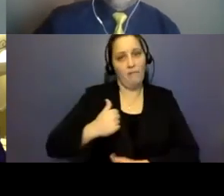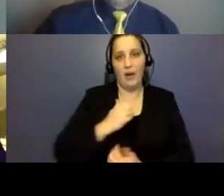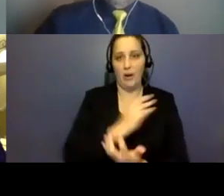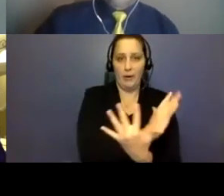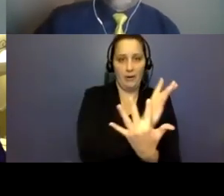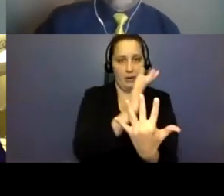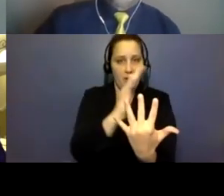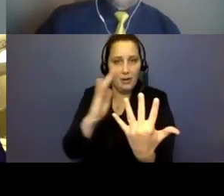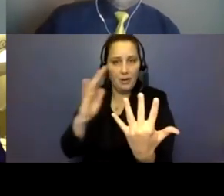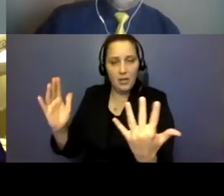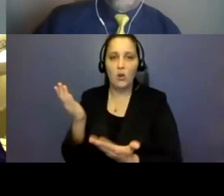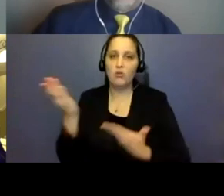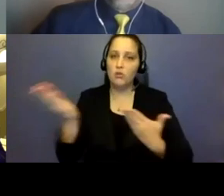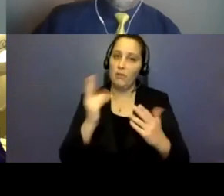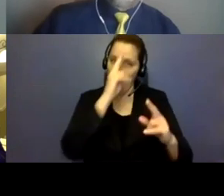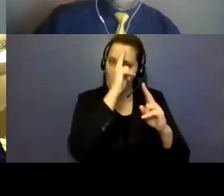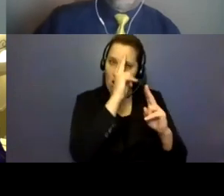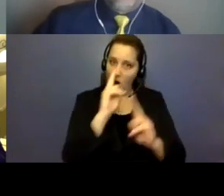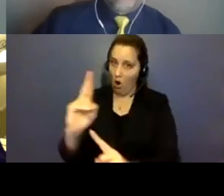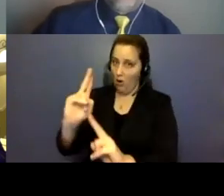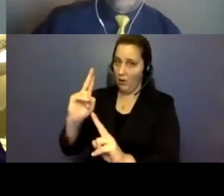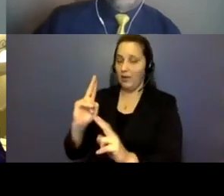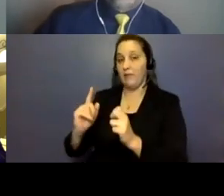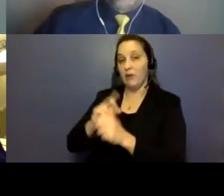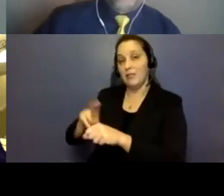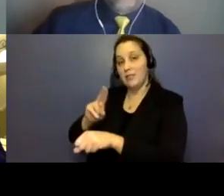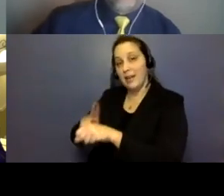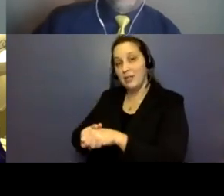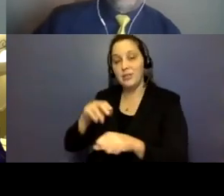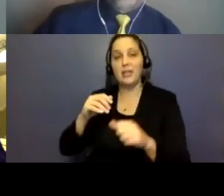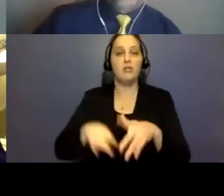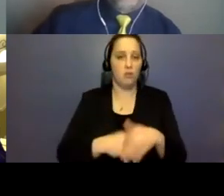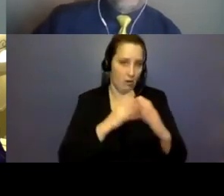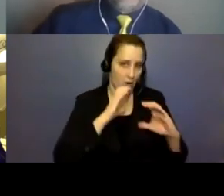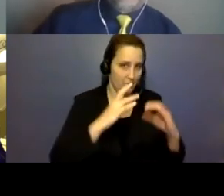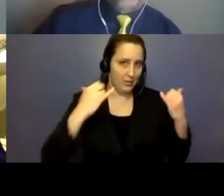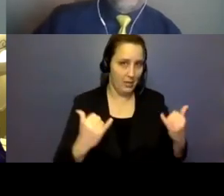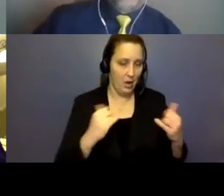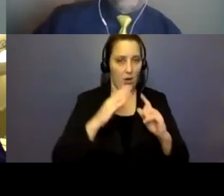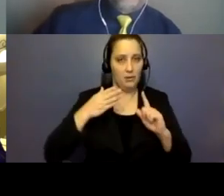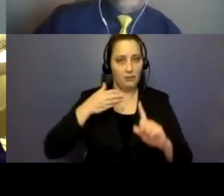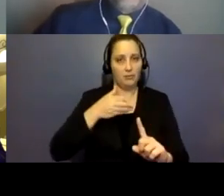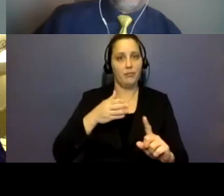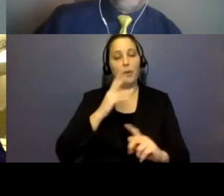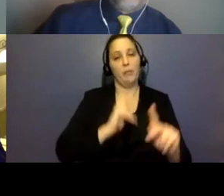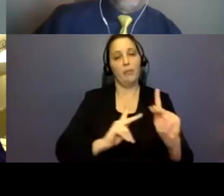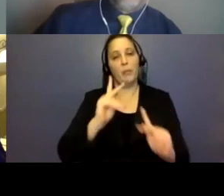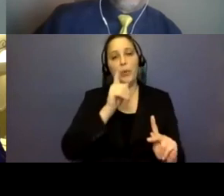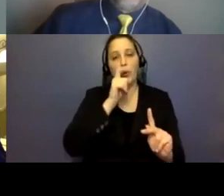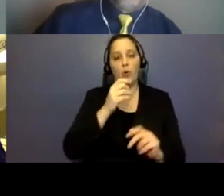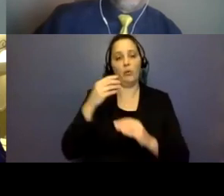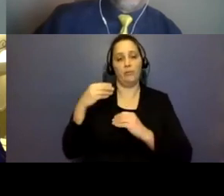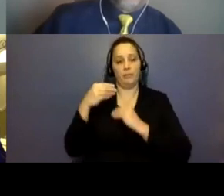served, honoring our First Nation veterans, and entering into a conversation now about those of us who come from